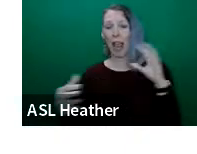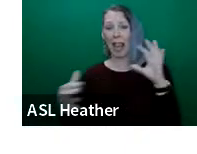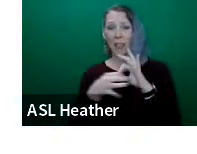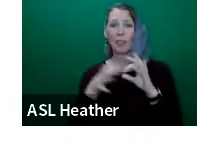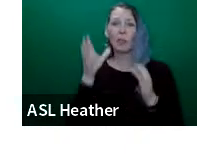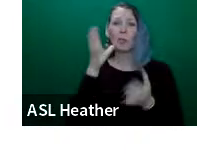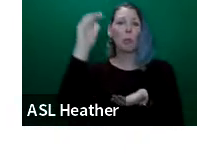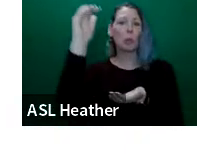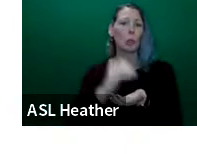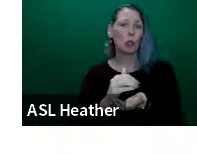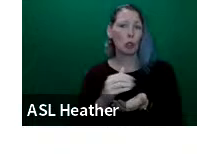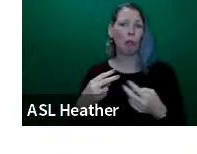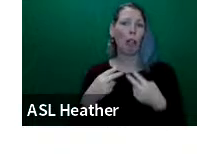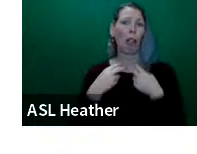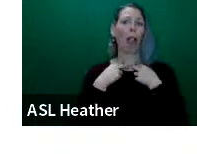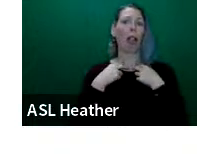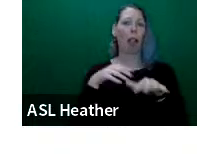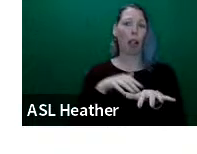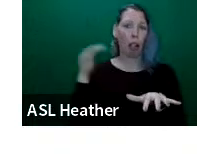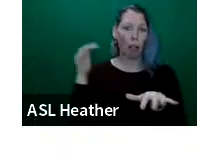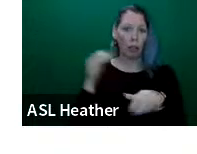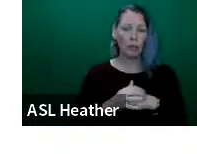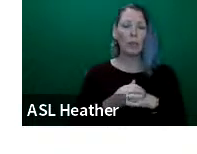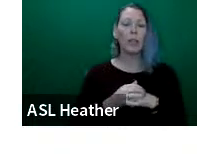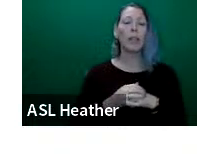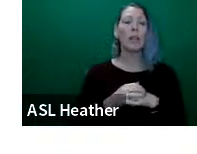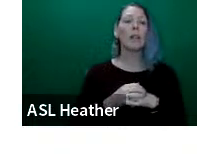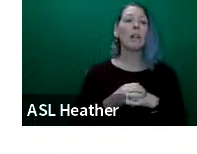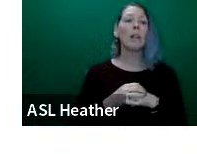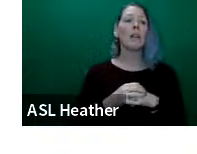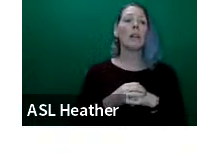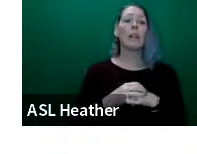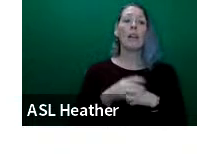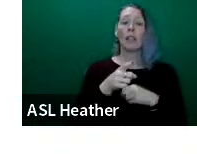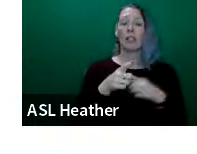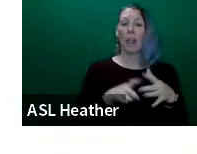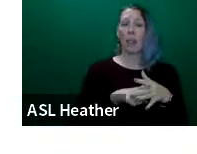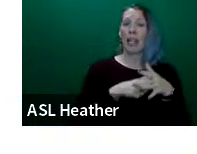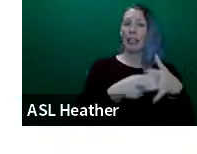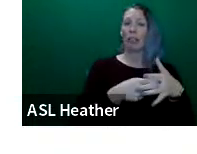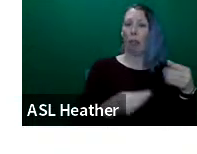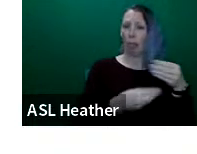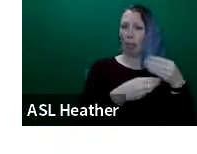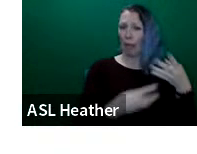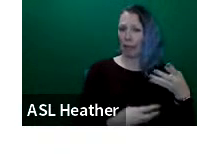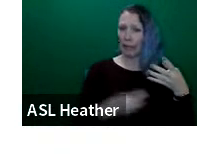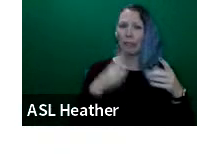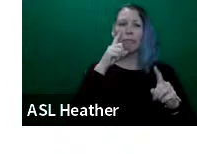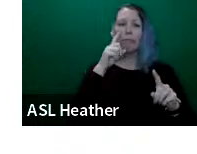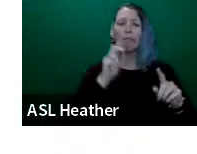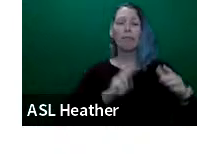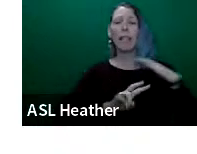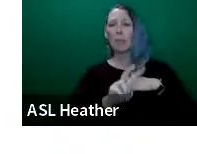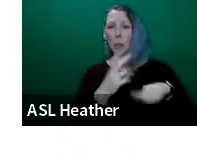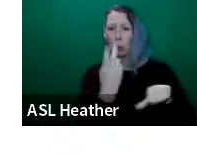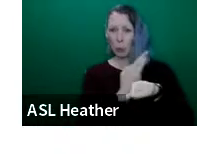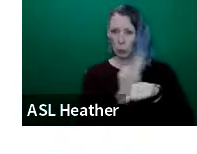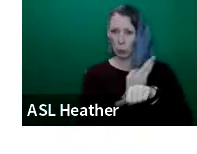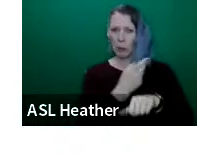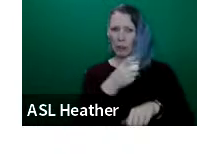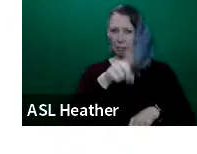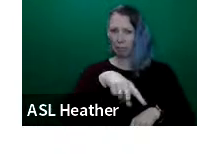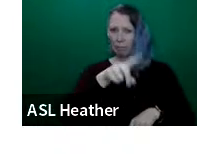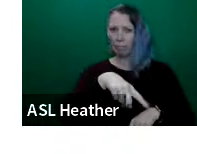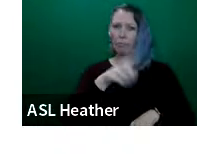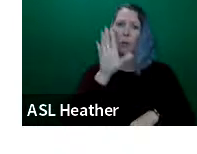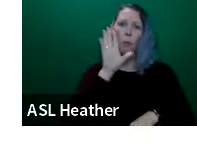the congestion and some of those takeaways. So here's an initial list of some of the strategies that we anticipate kind of using to kind